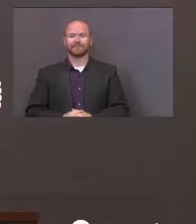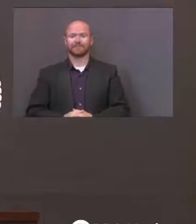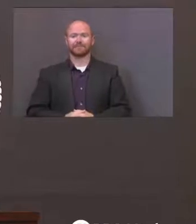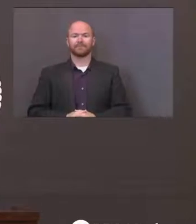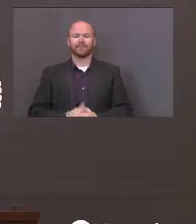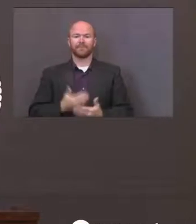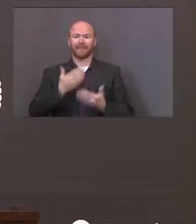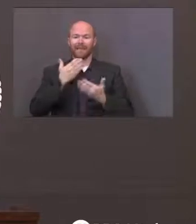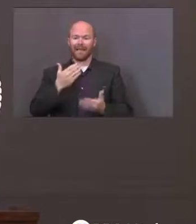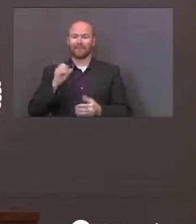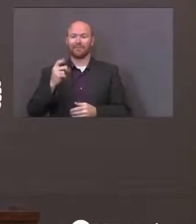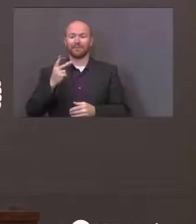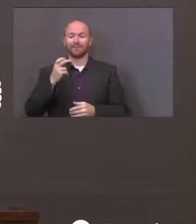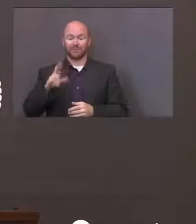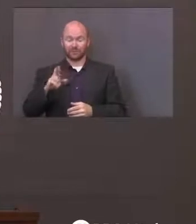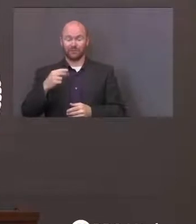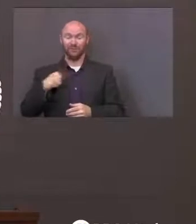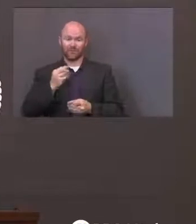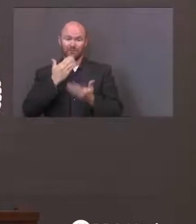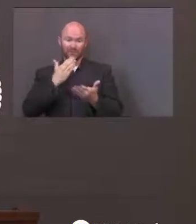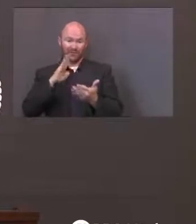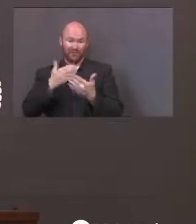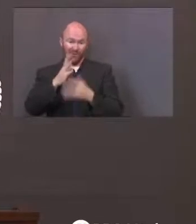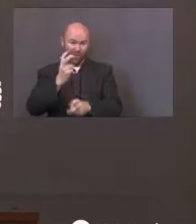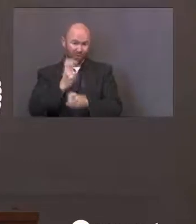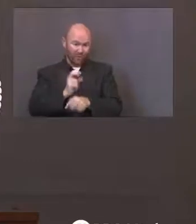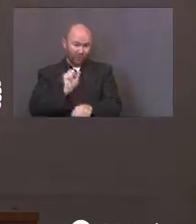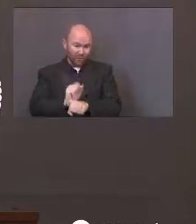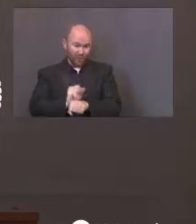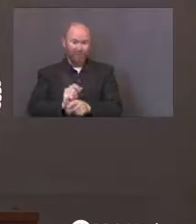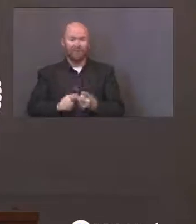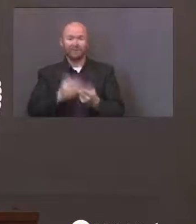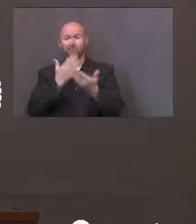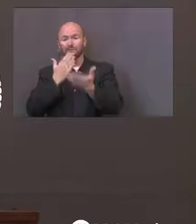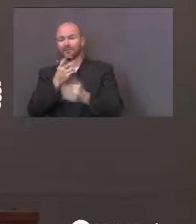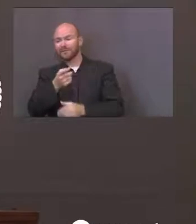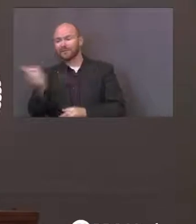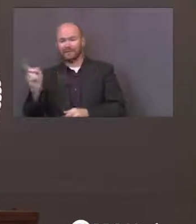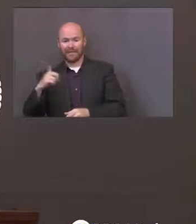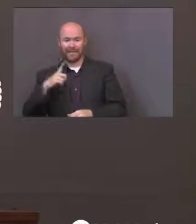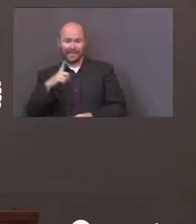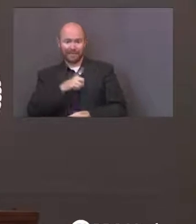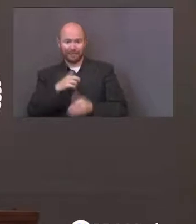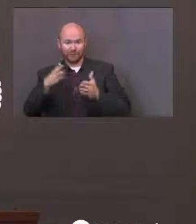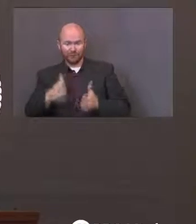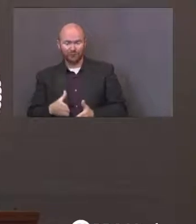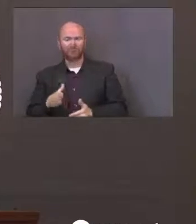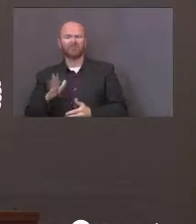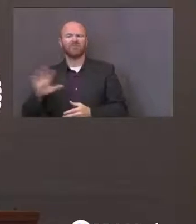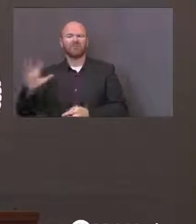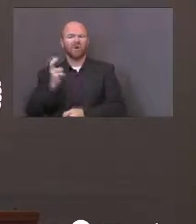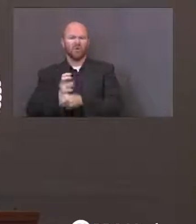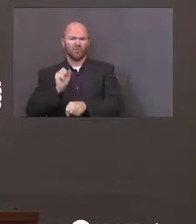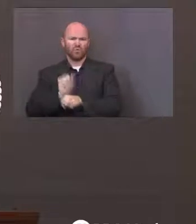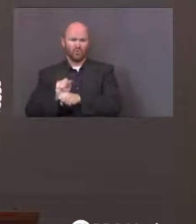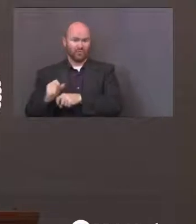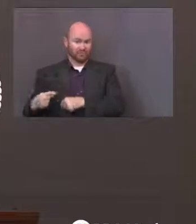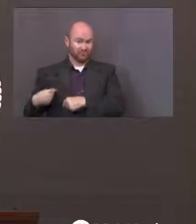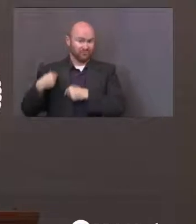Well, thank you, Spencer. We appreciate all the work you've done. And again, we appreciate the legislature and the work that they're doing and will continue to